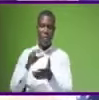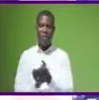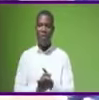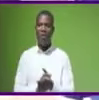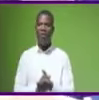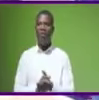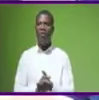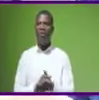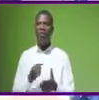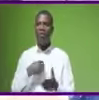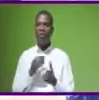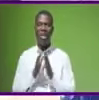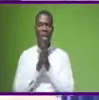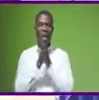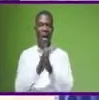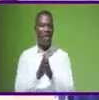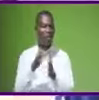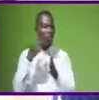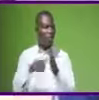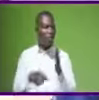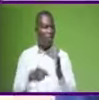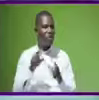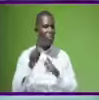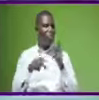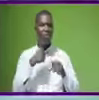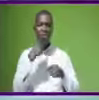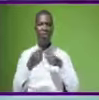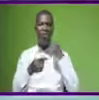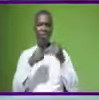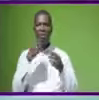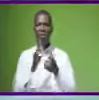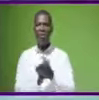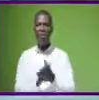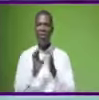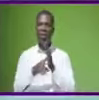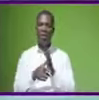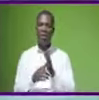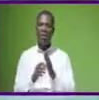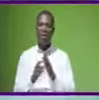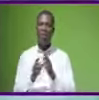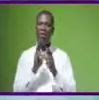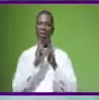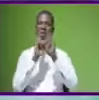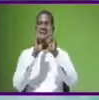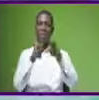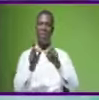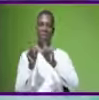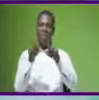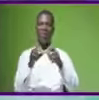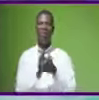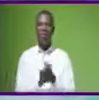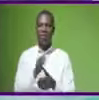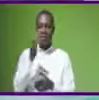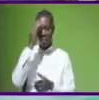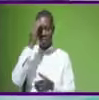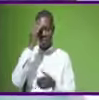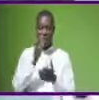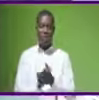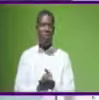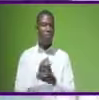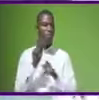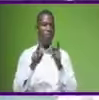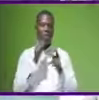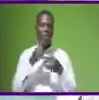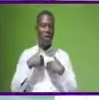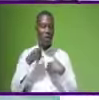mami mibisa dia na manfo oka na me de hum wa ya eden aba me nim se lack of